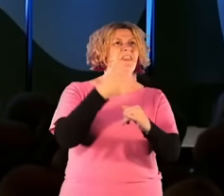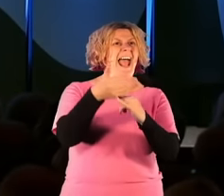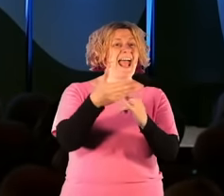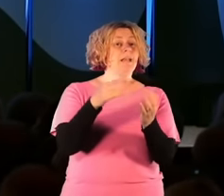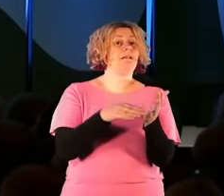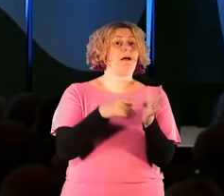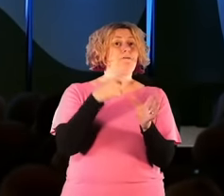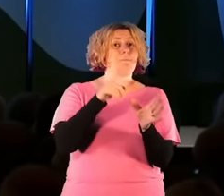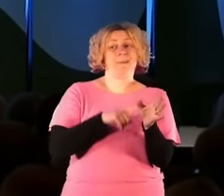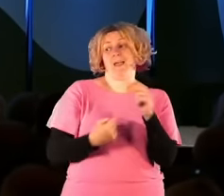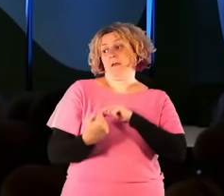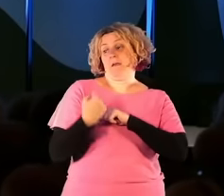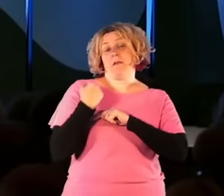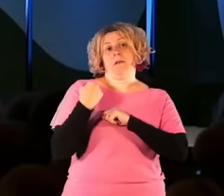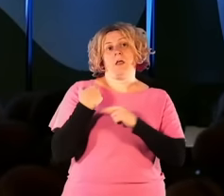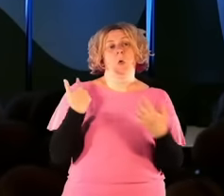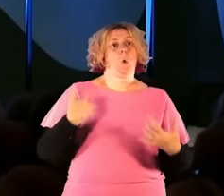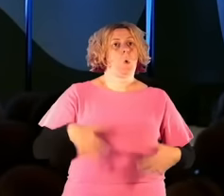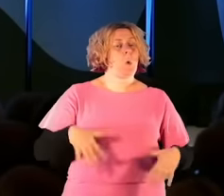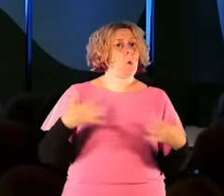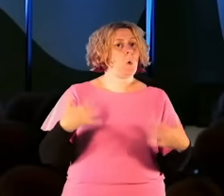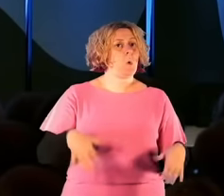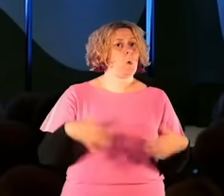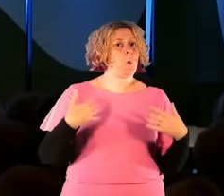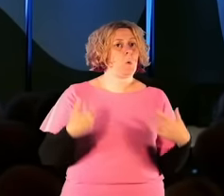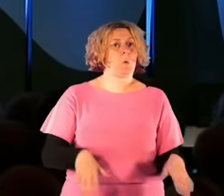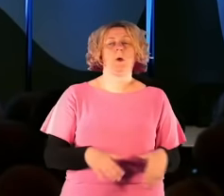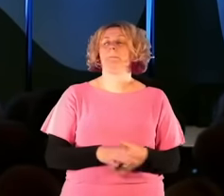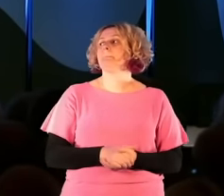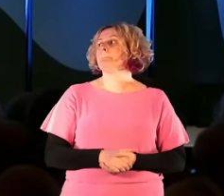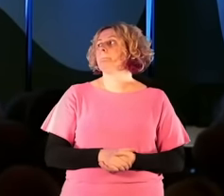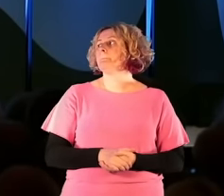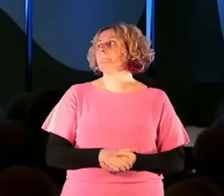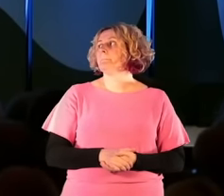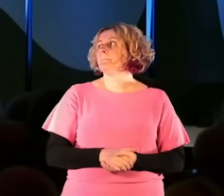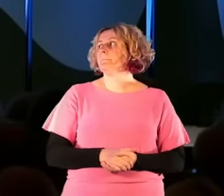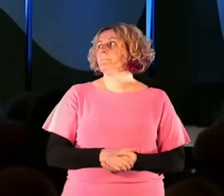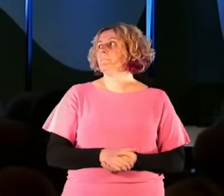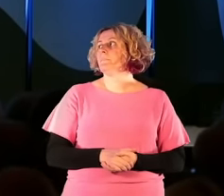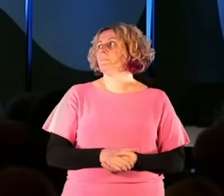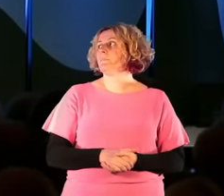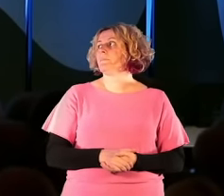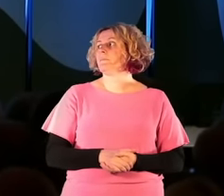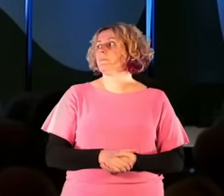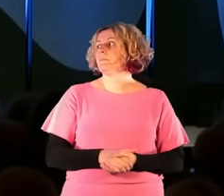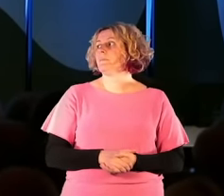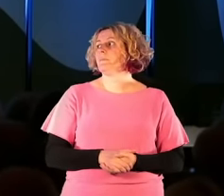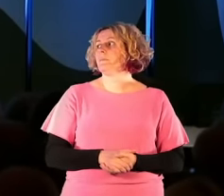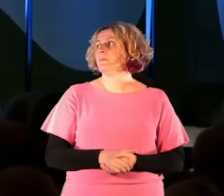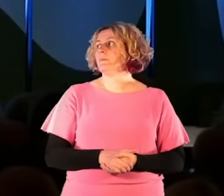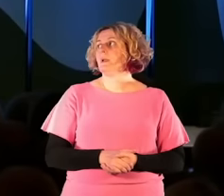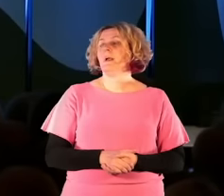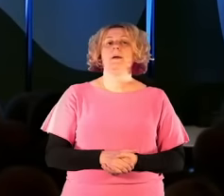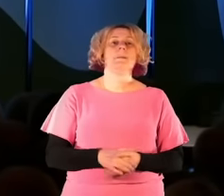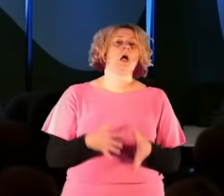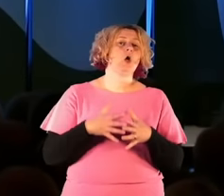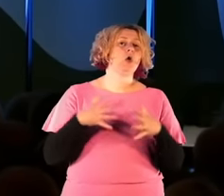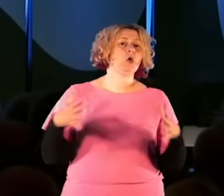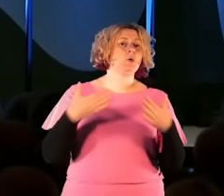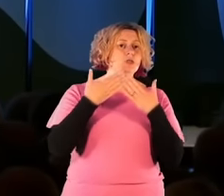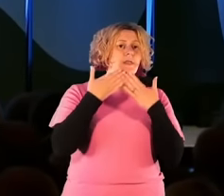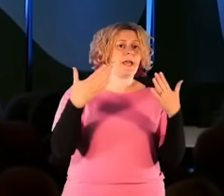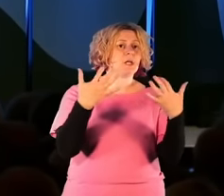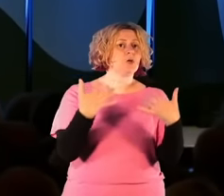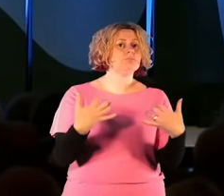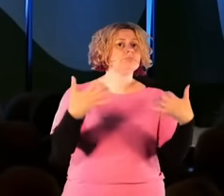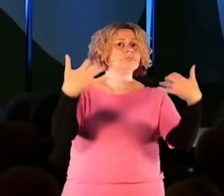which was absolutely astonishing. But also, before we do the applause, a huge thank you to you for coming. It's a big